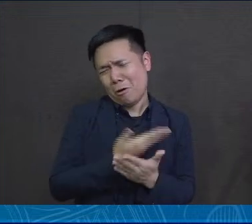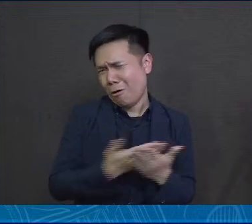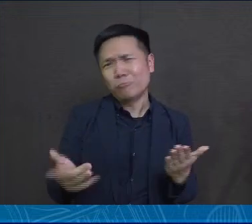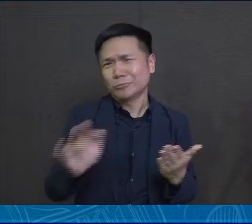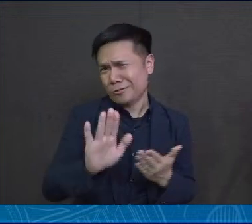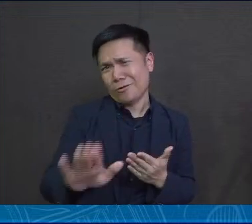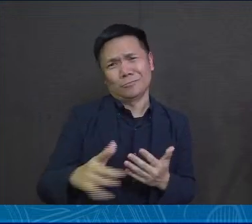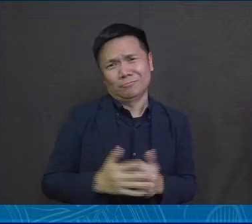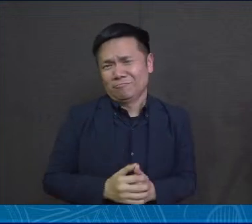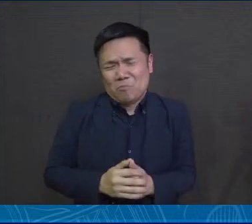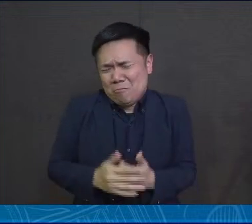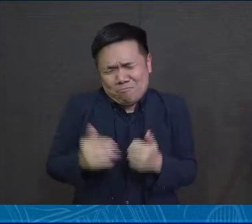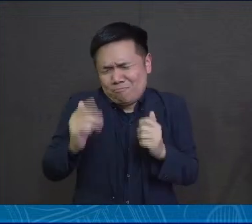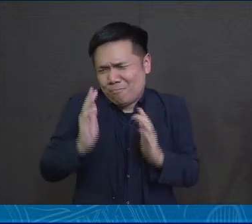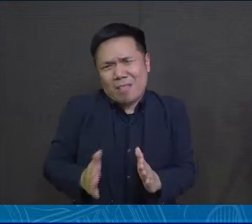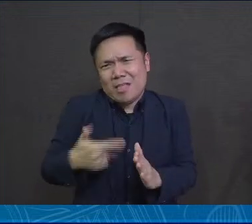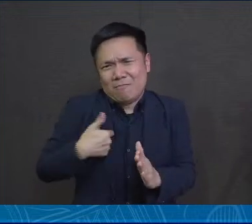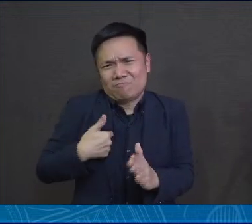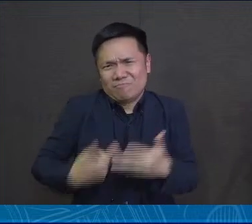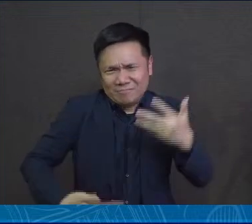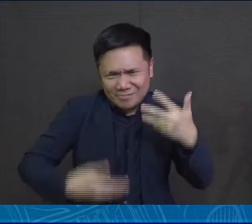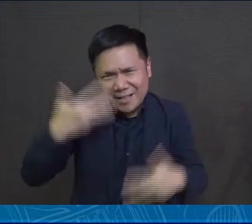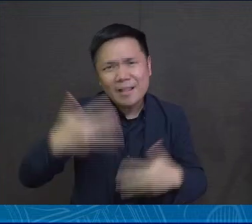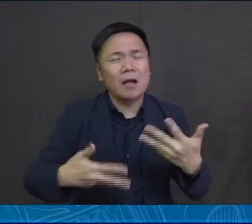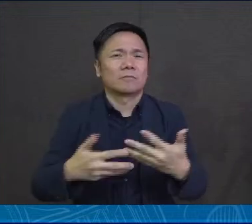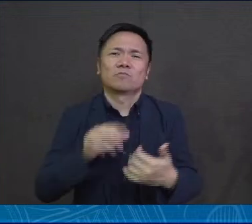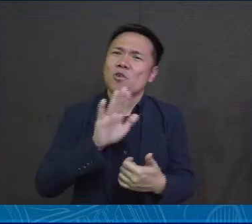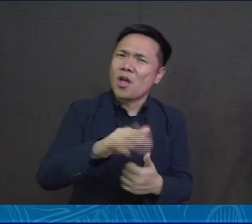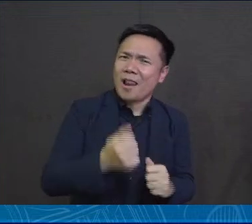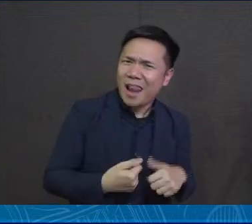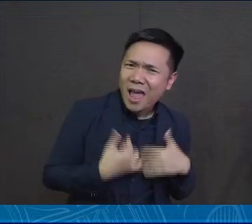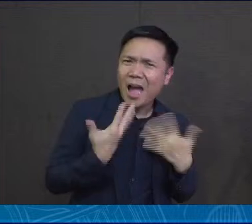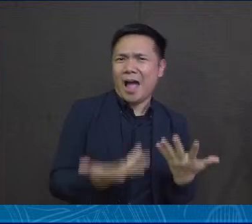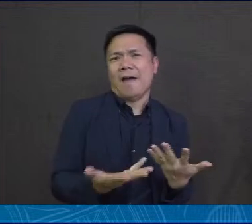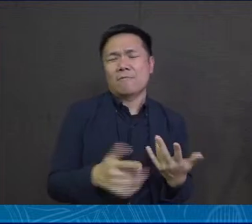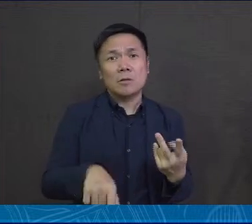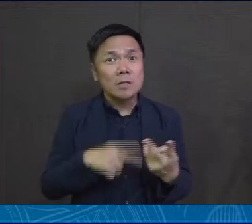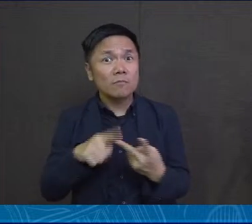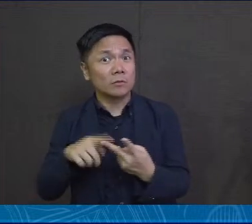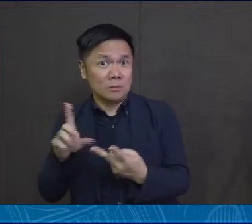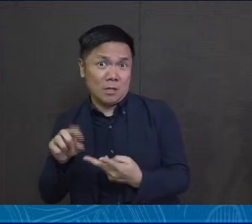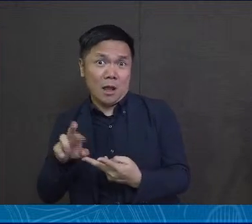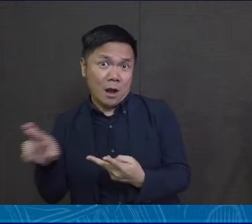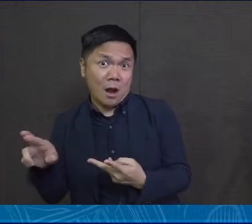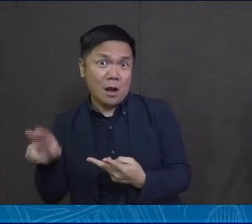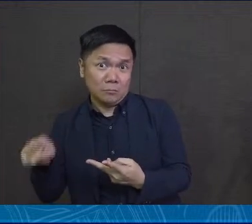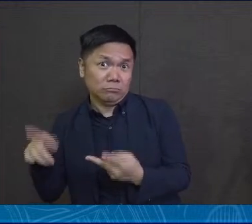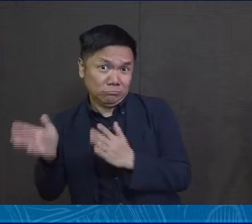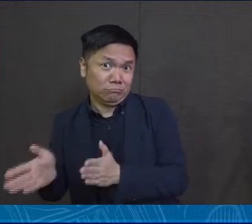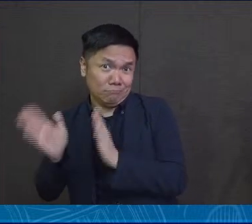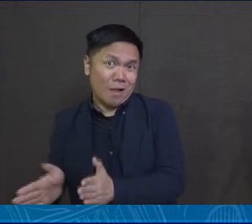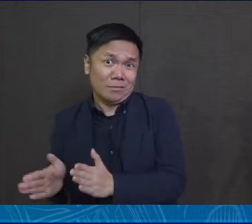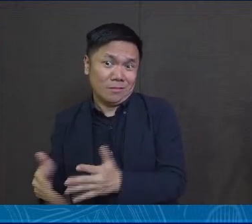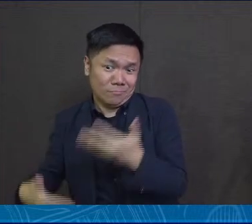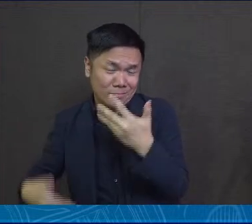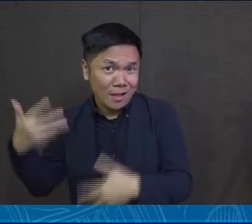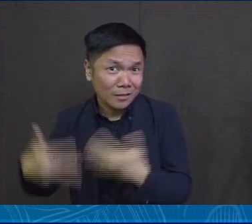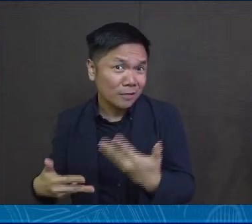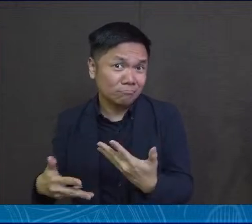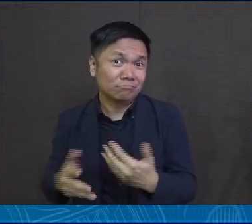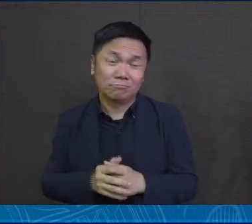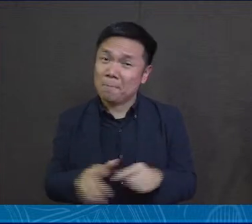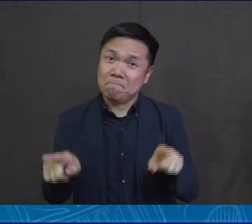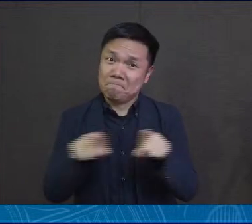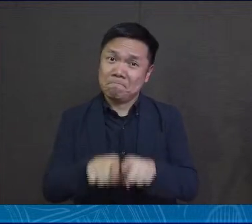data. So it is no different that we need data for risk reduction and prevention. So for us in